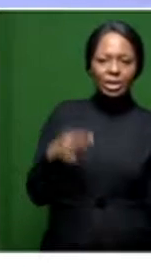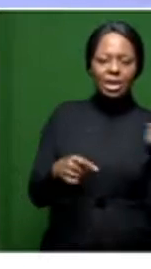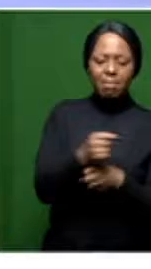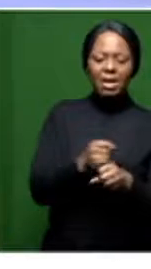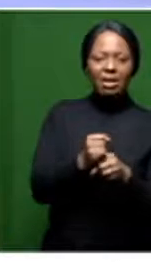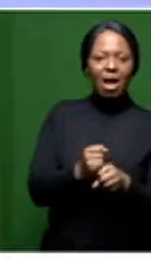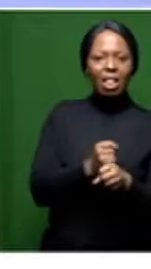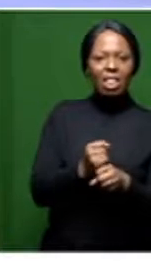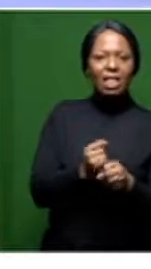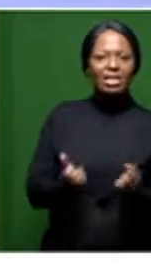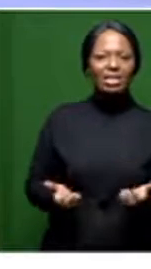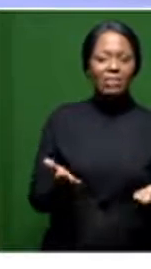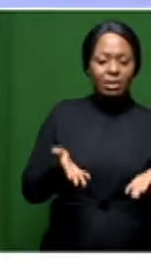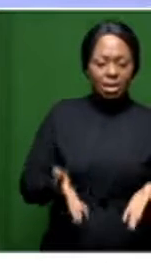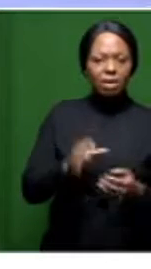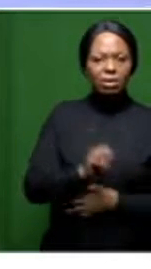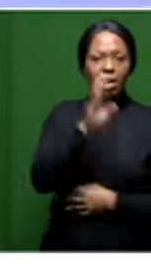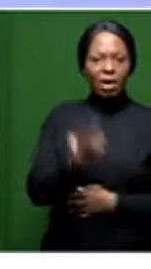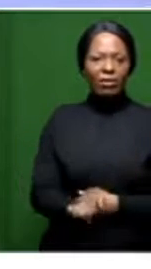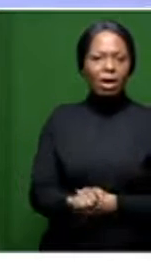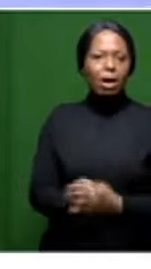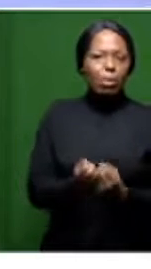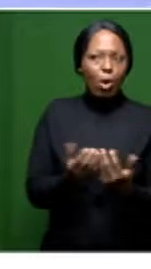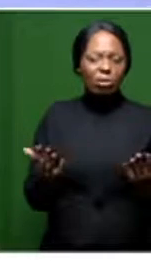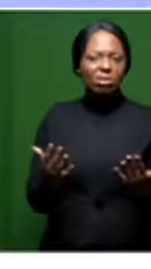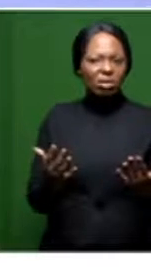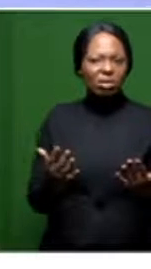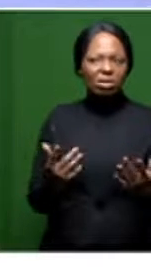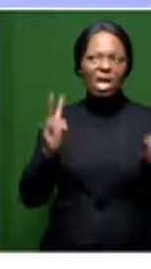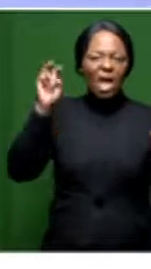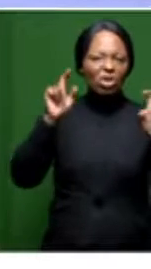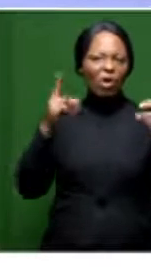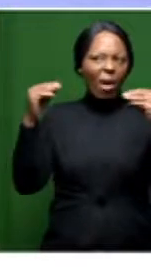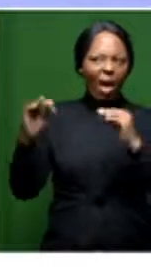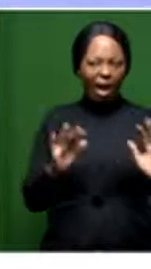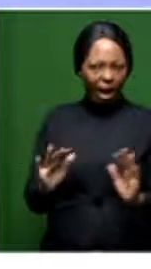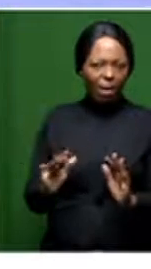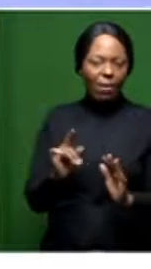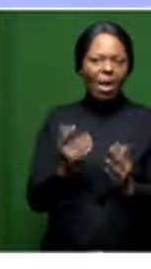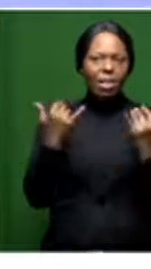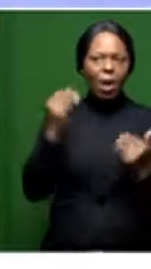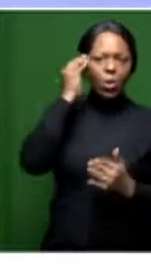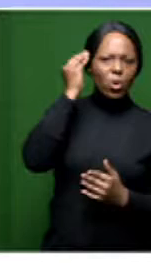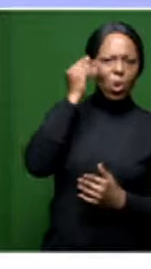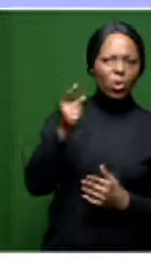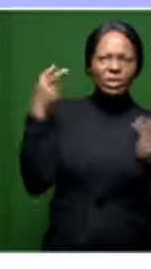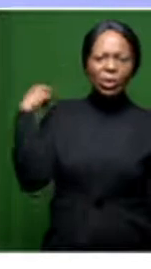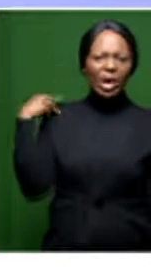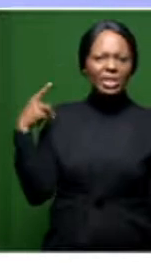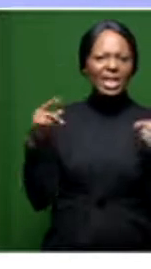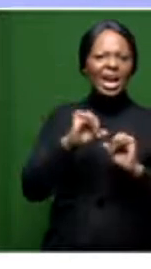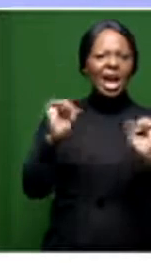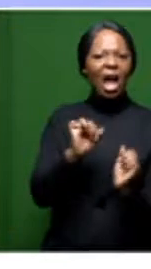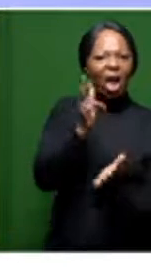companies in South Africa are now getting far more revenue off the existing cost structure. So we're all quite familiar with seeing security cars